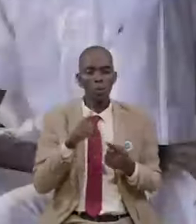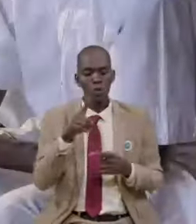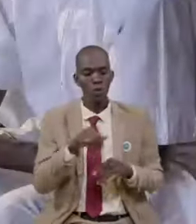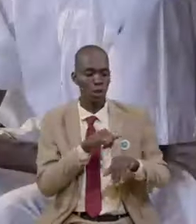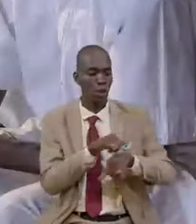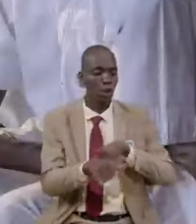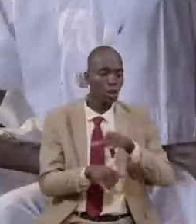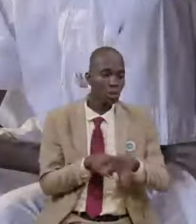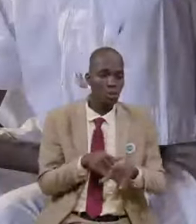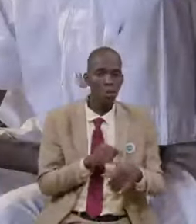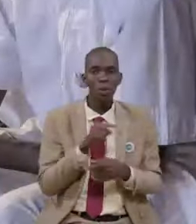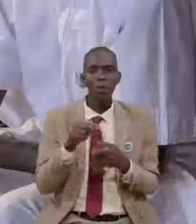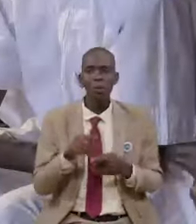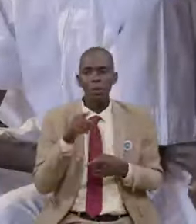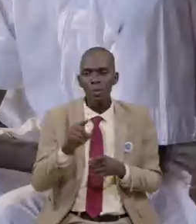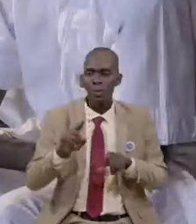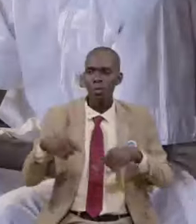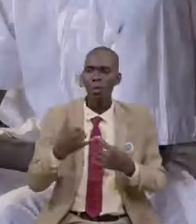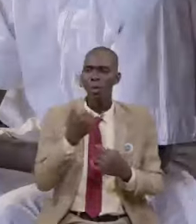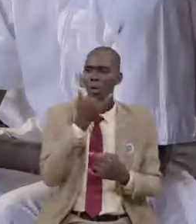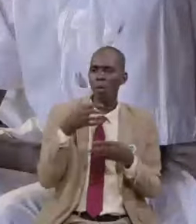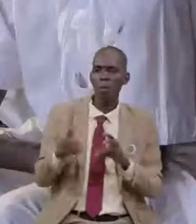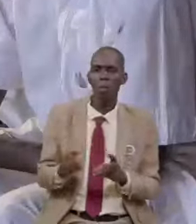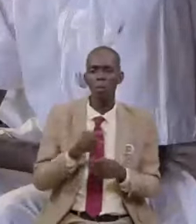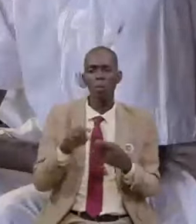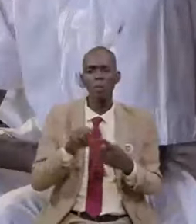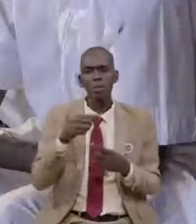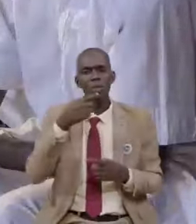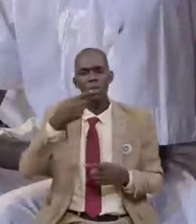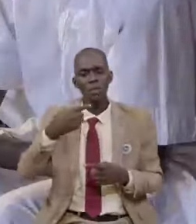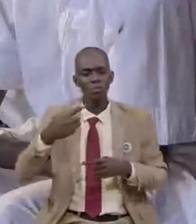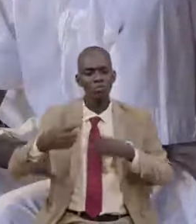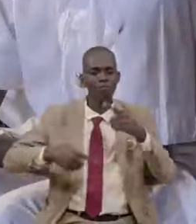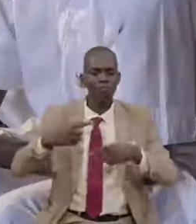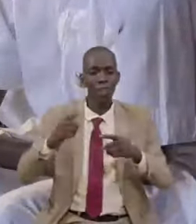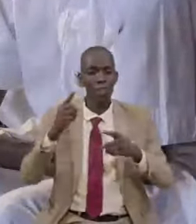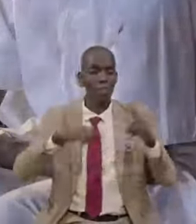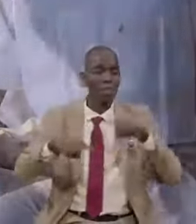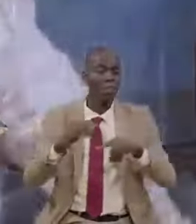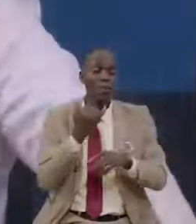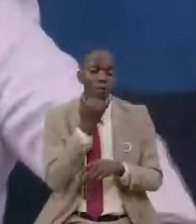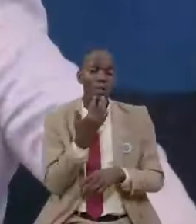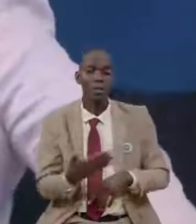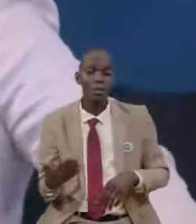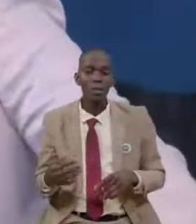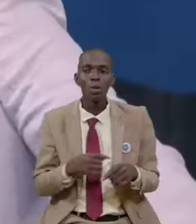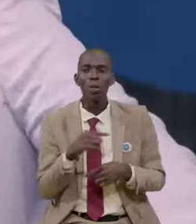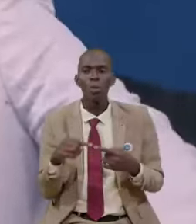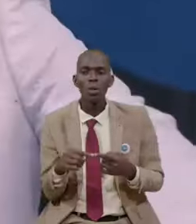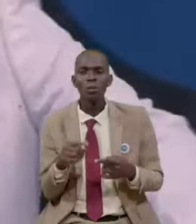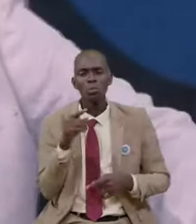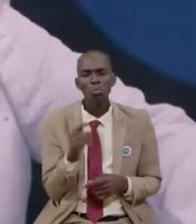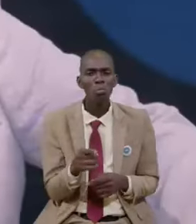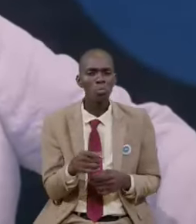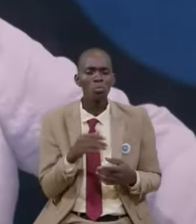you say the wrong thing, when you do not identify with Christ, and you do not live like Christ wants you to